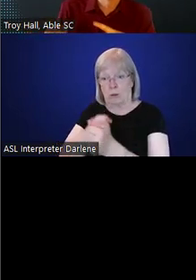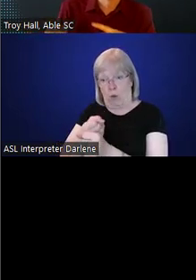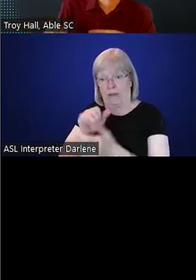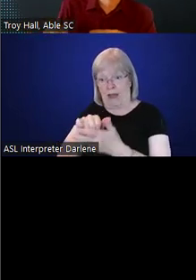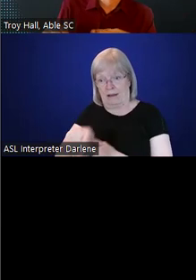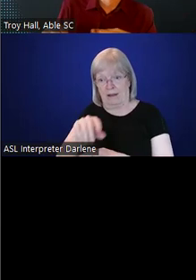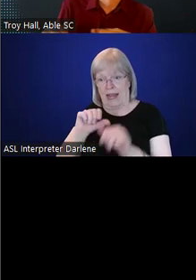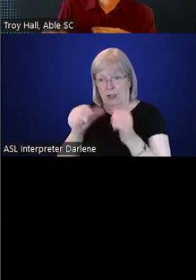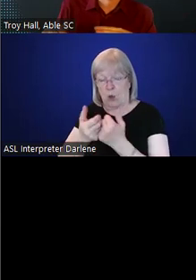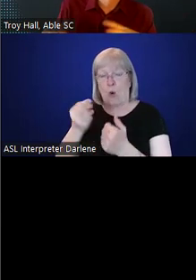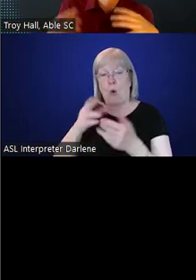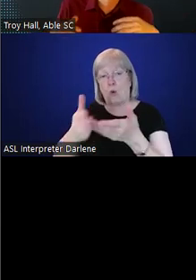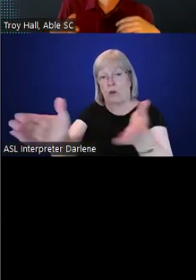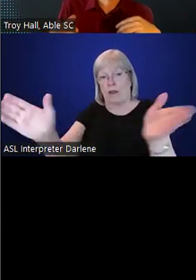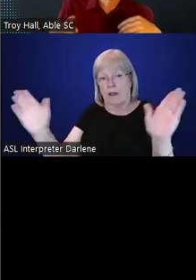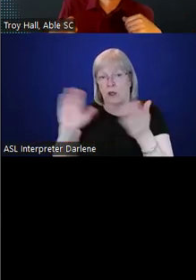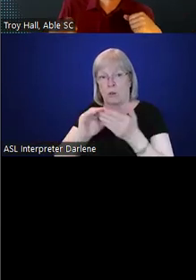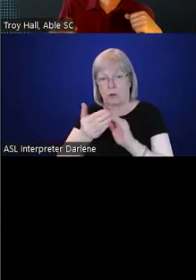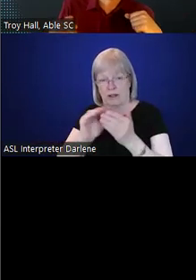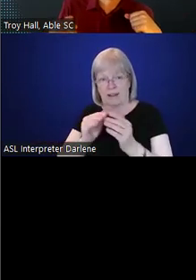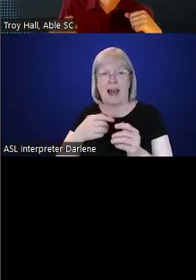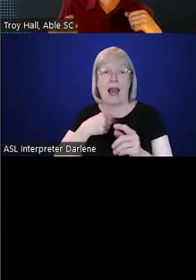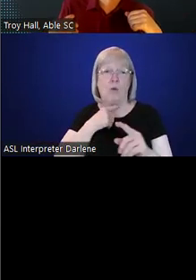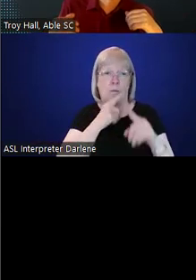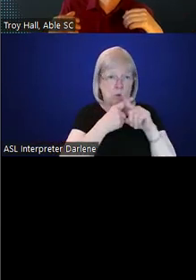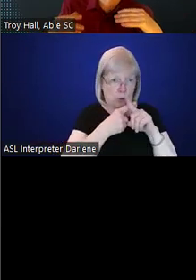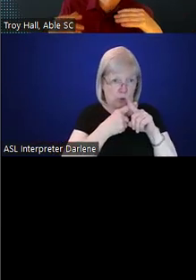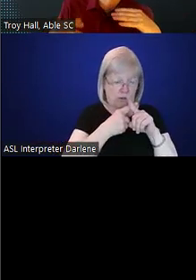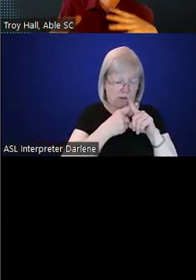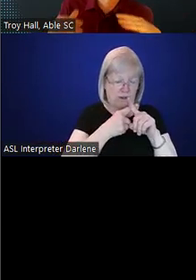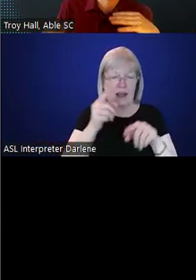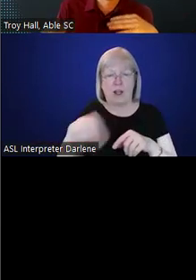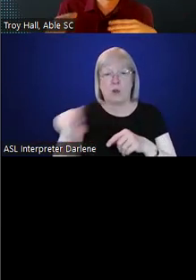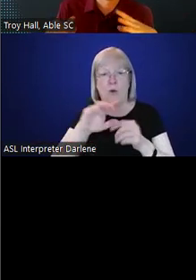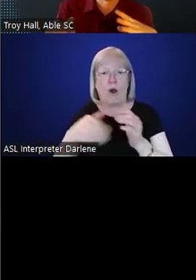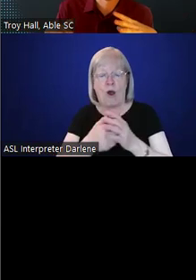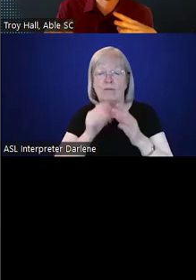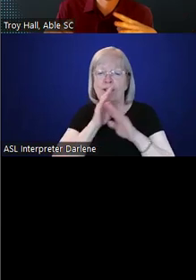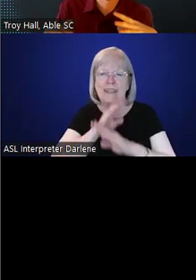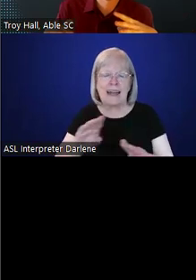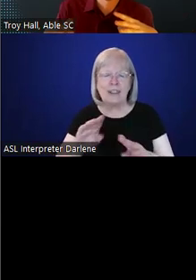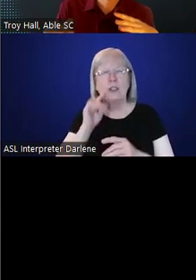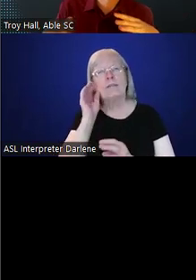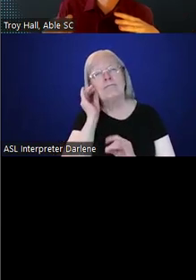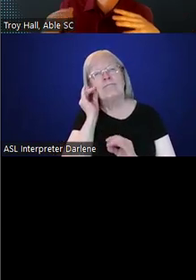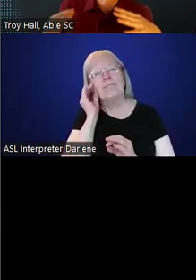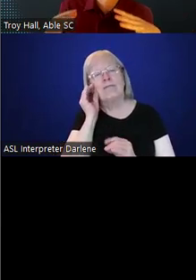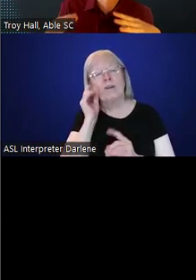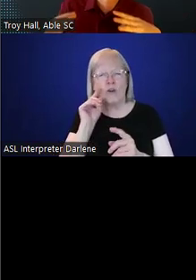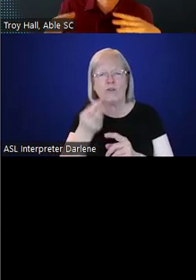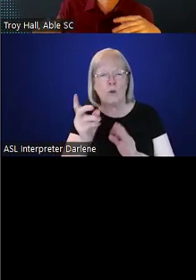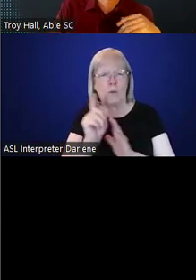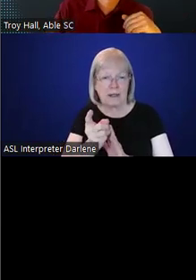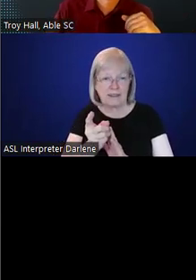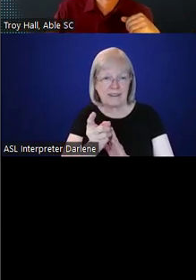large? So I'm going to mute myself, and we'll all sit here in a vaguely awkward silence for a couple of minutes, and then a